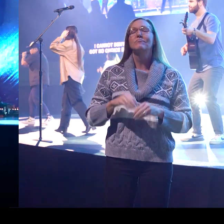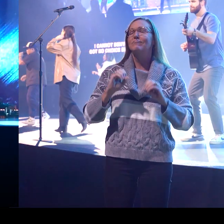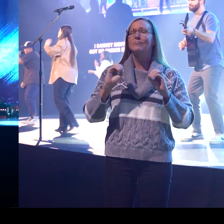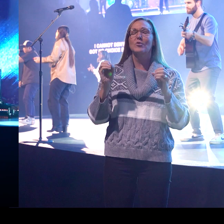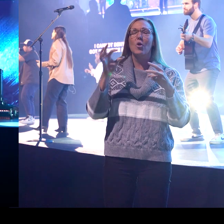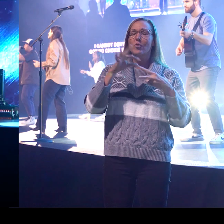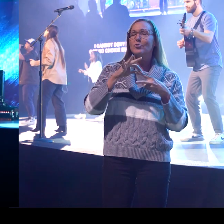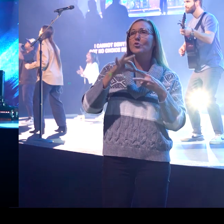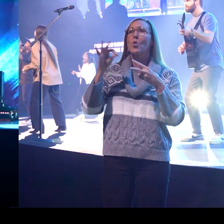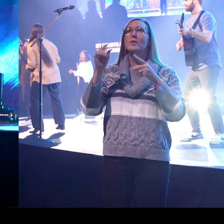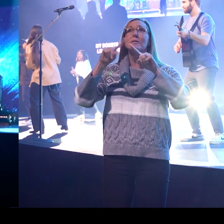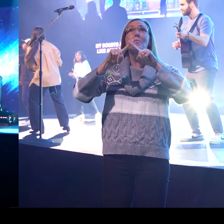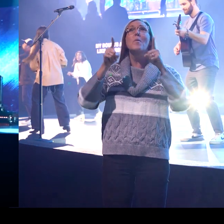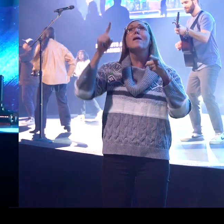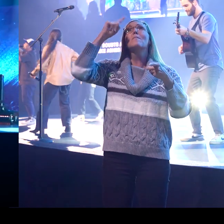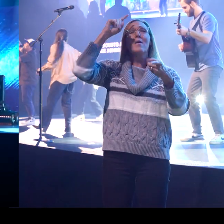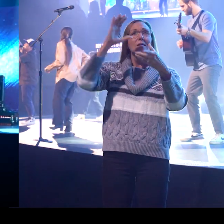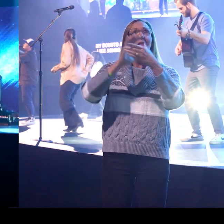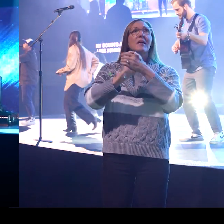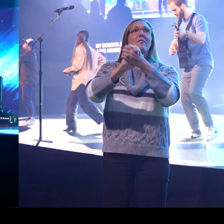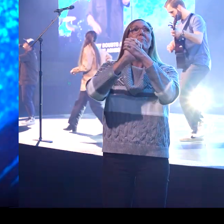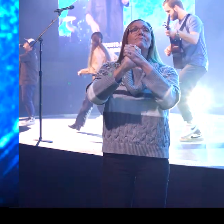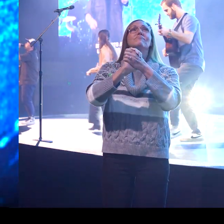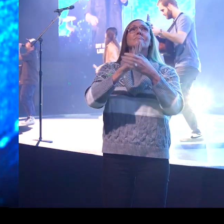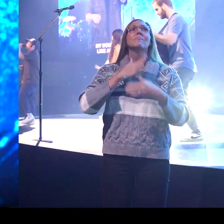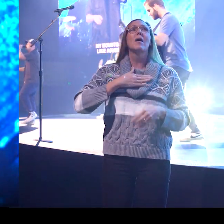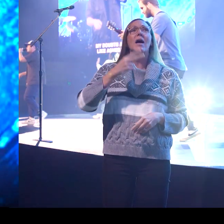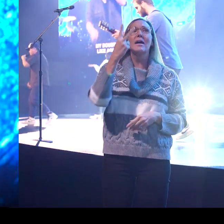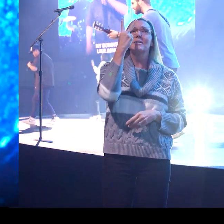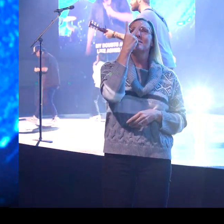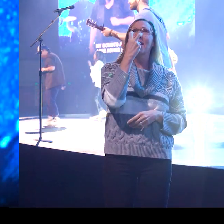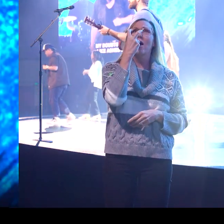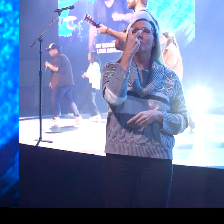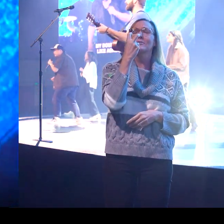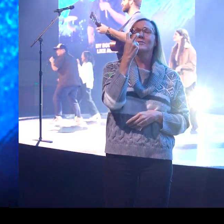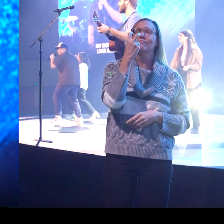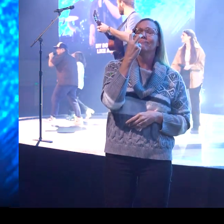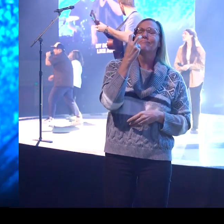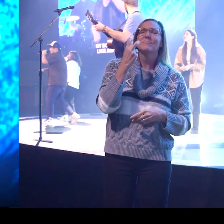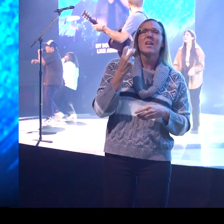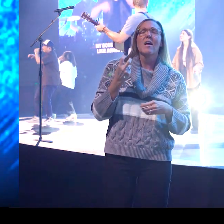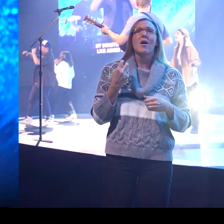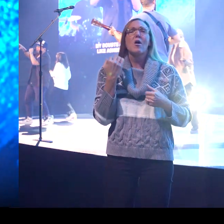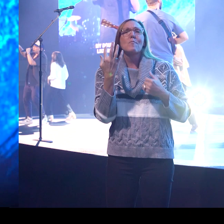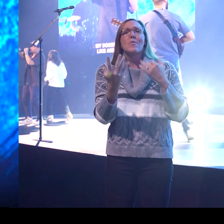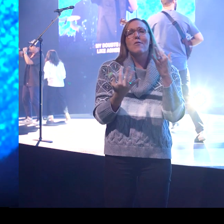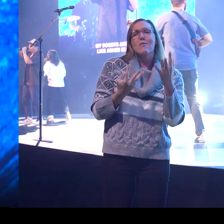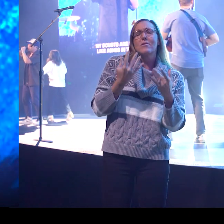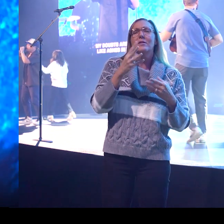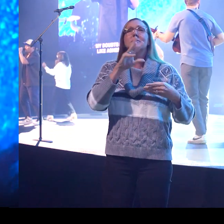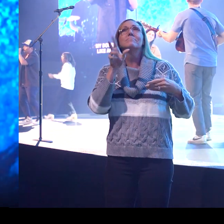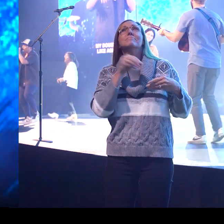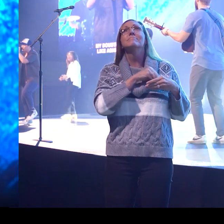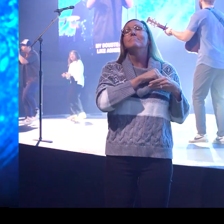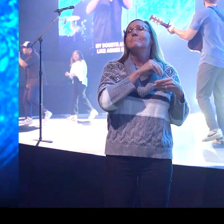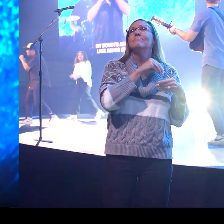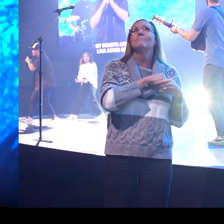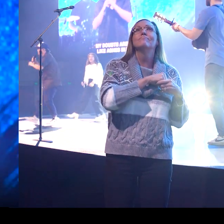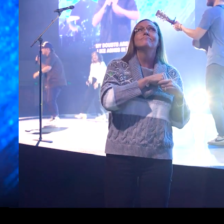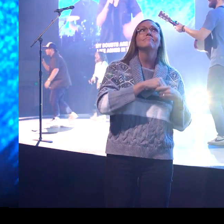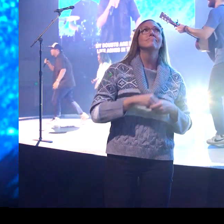Choice but to believe. My doubts are burning like ashes in the